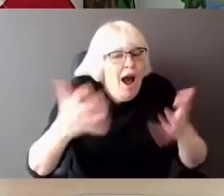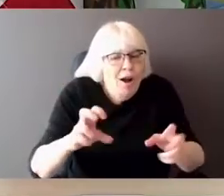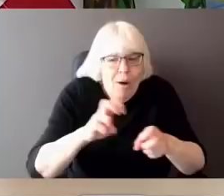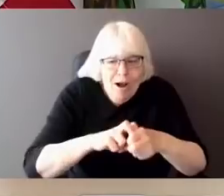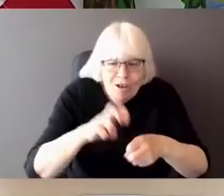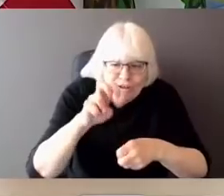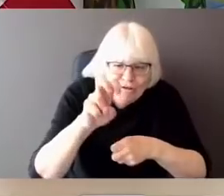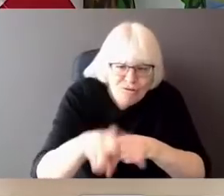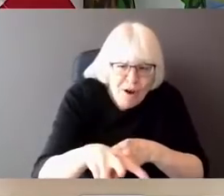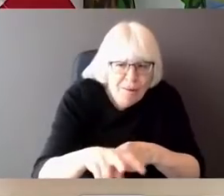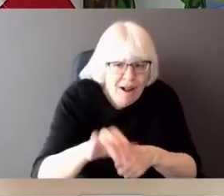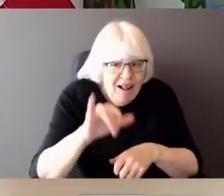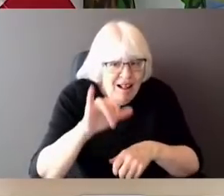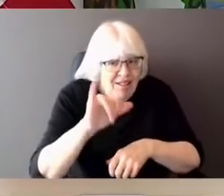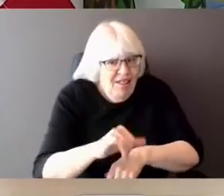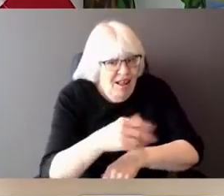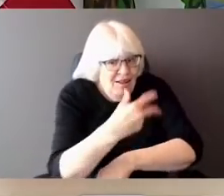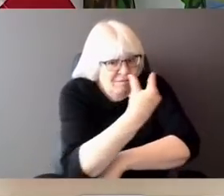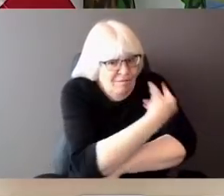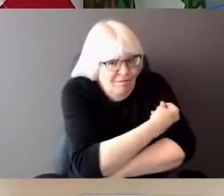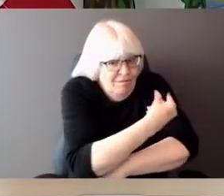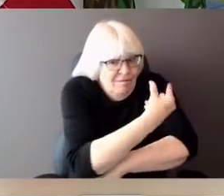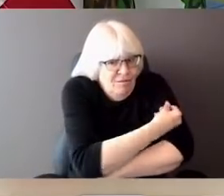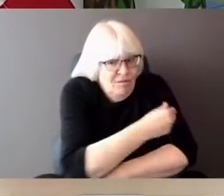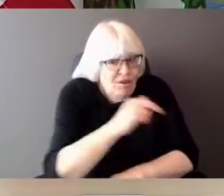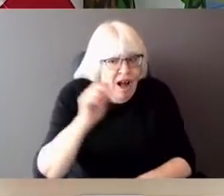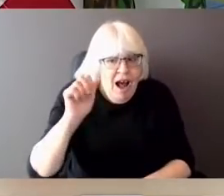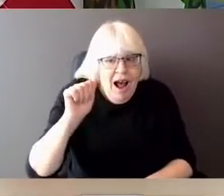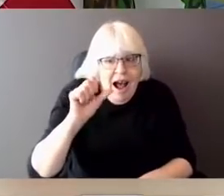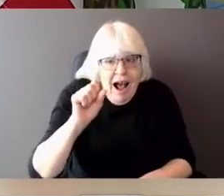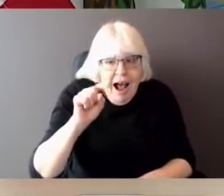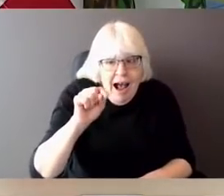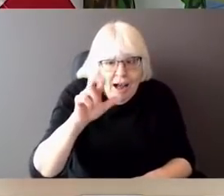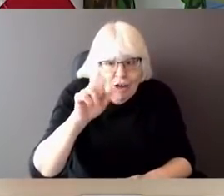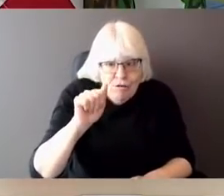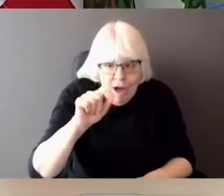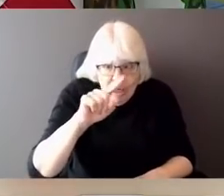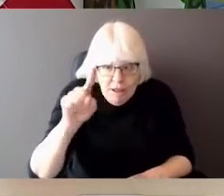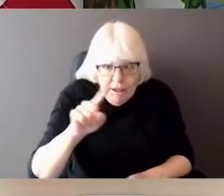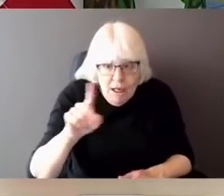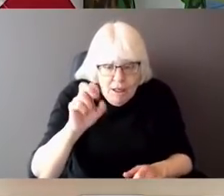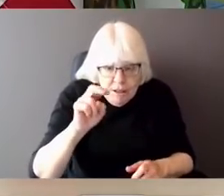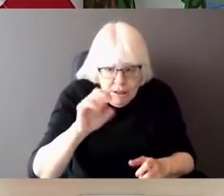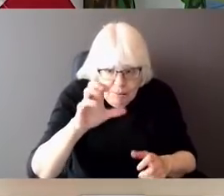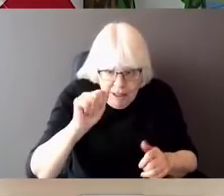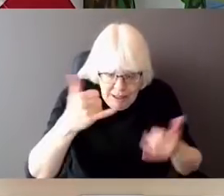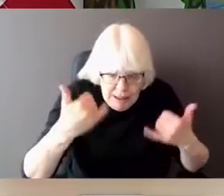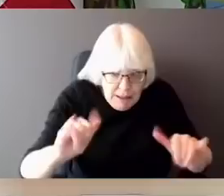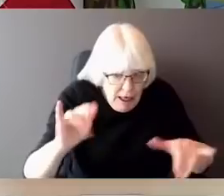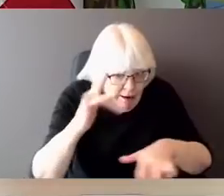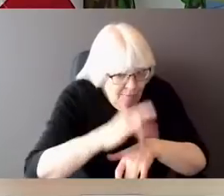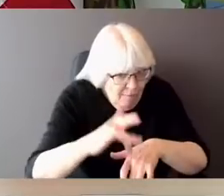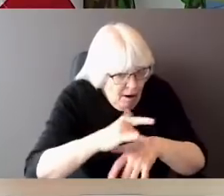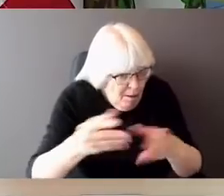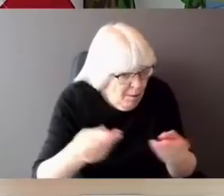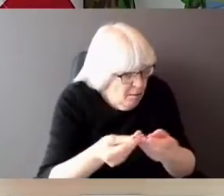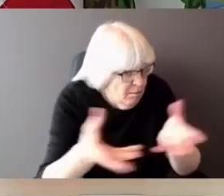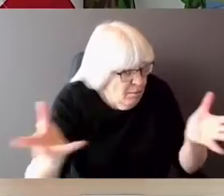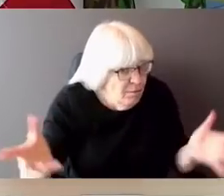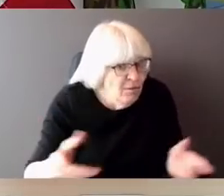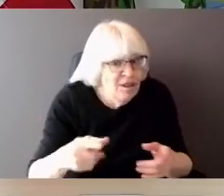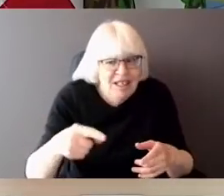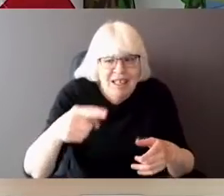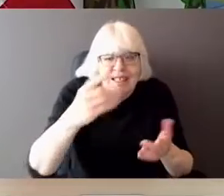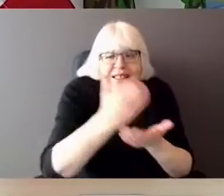for booster shots for those who are allergic to mRNA vaccines? Yes, as far as I know, but it's not available in